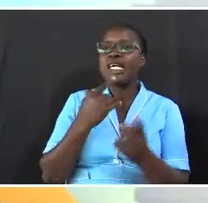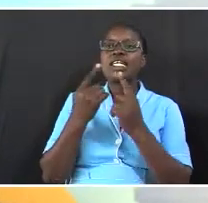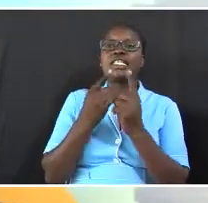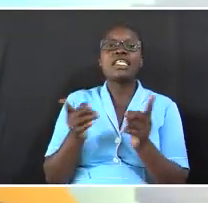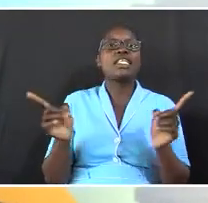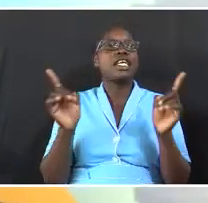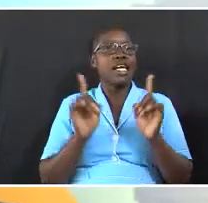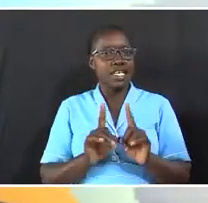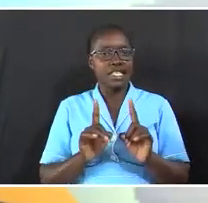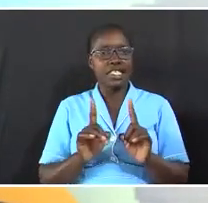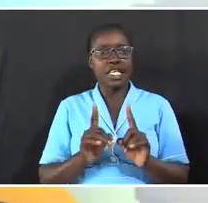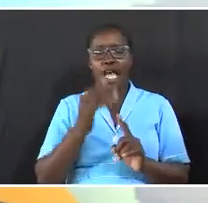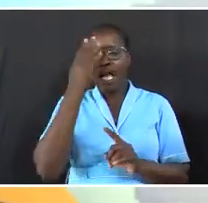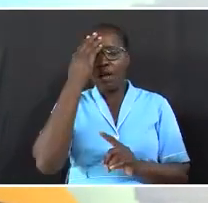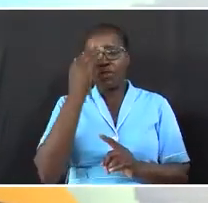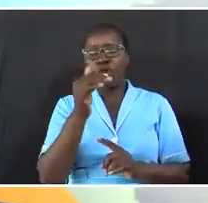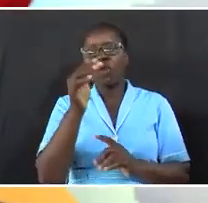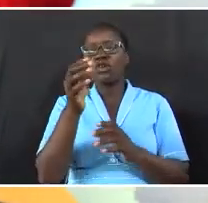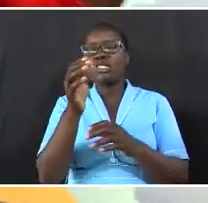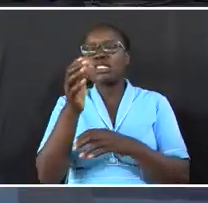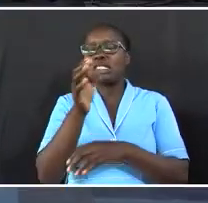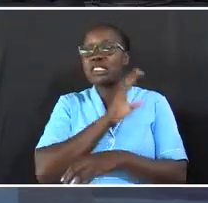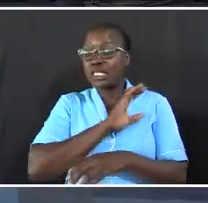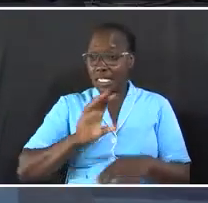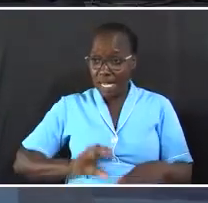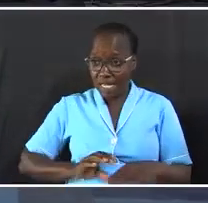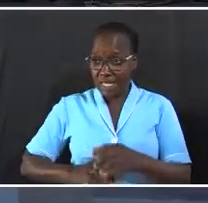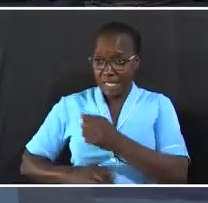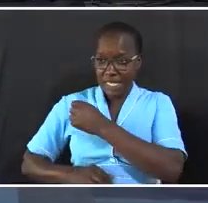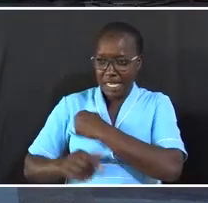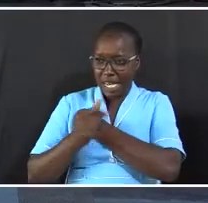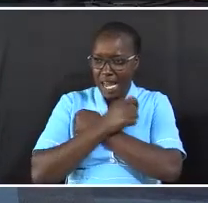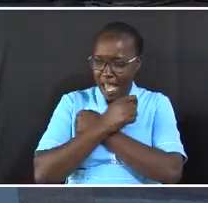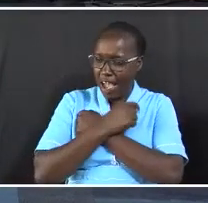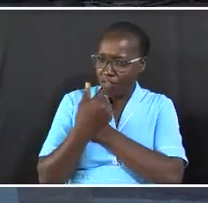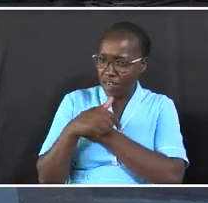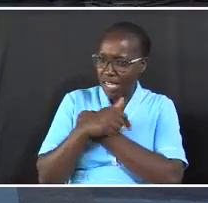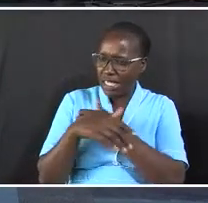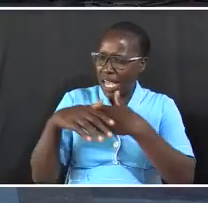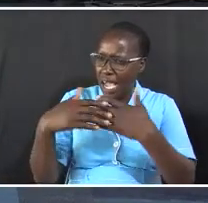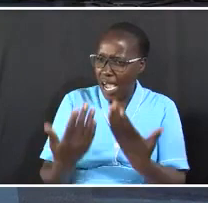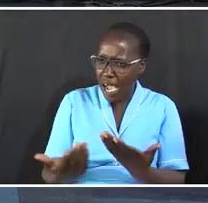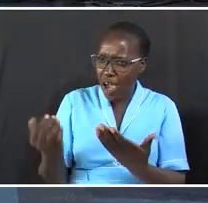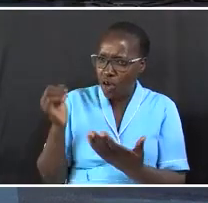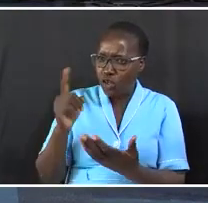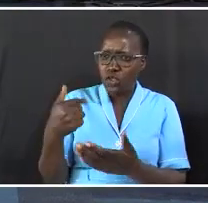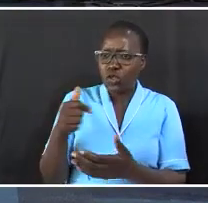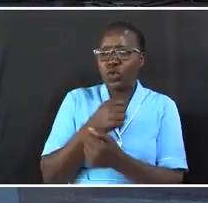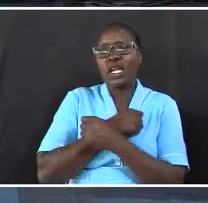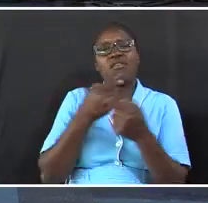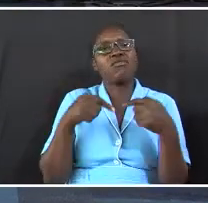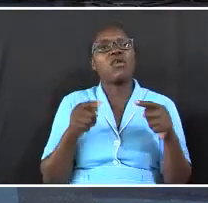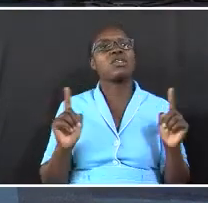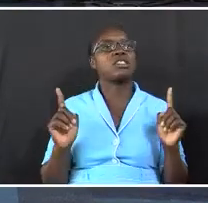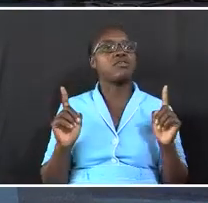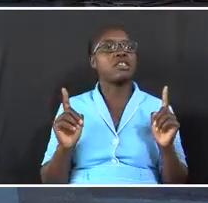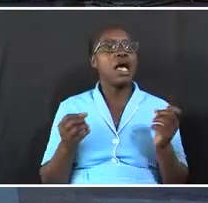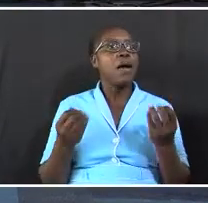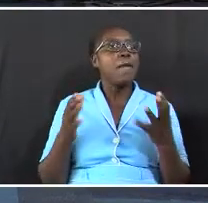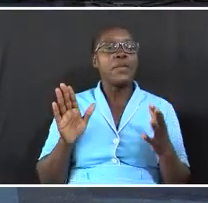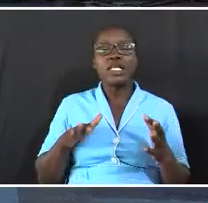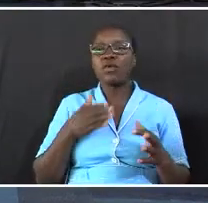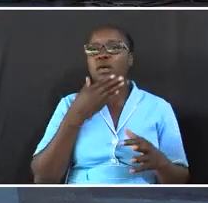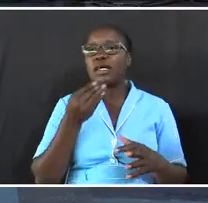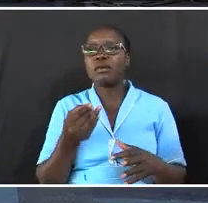us, because Christ loved us, how should we love ourselves? Many women and